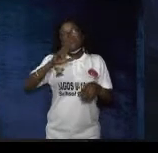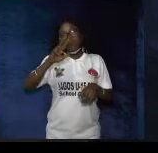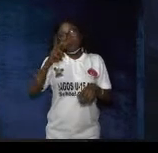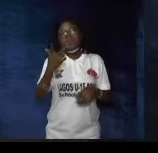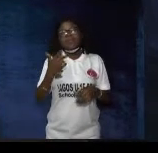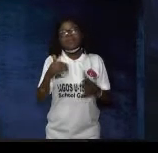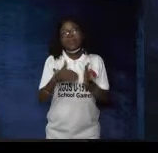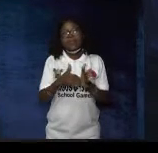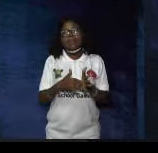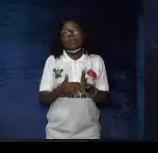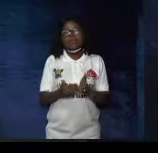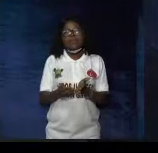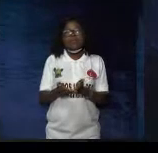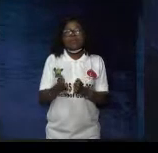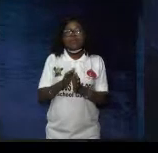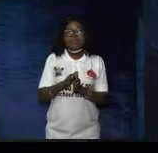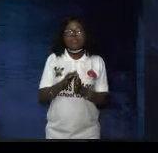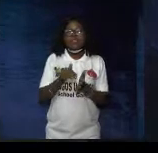fold along the third side,